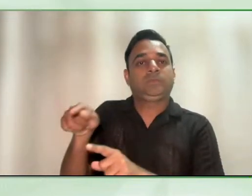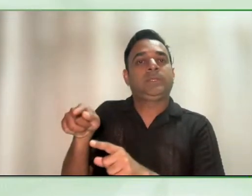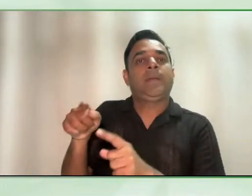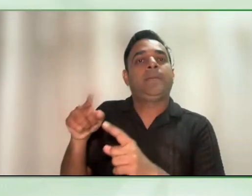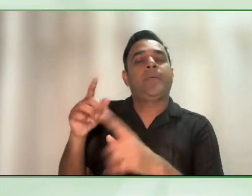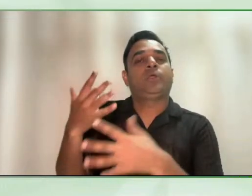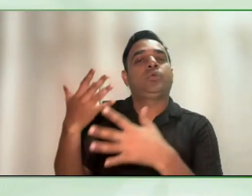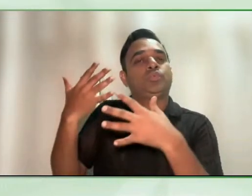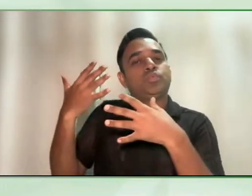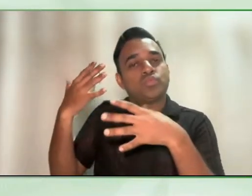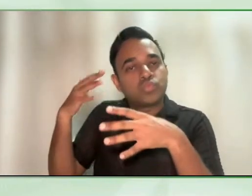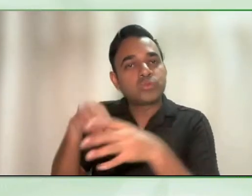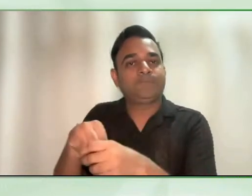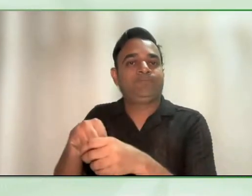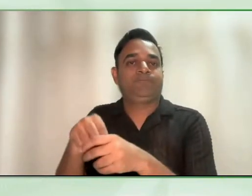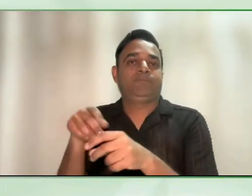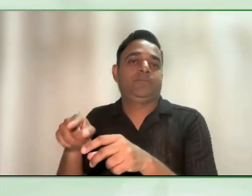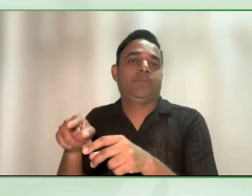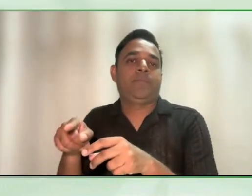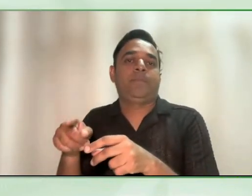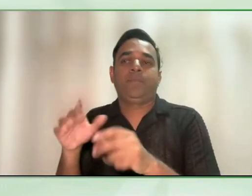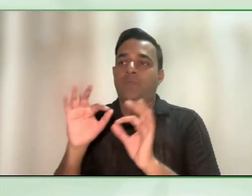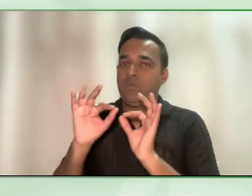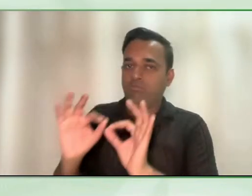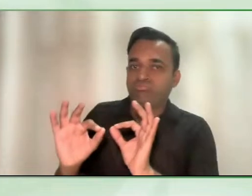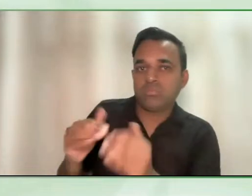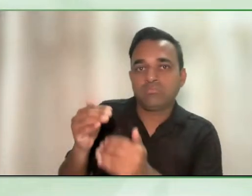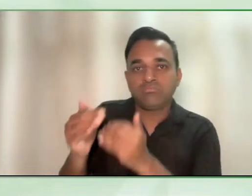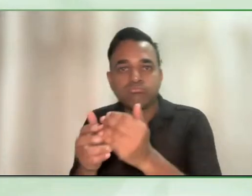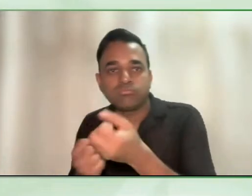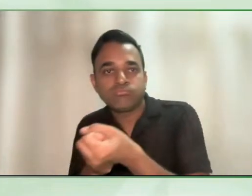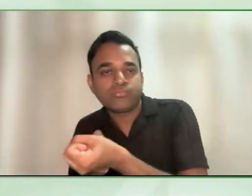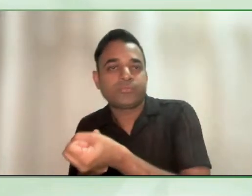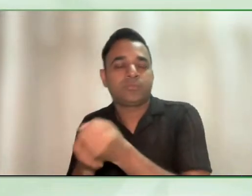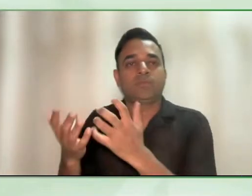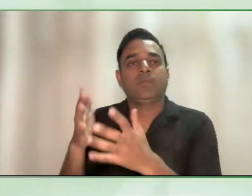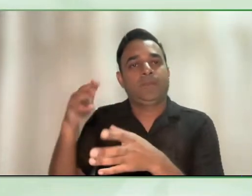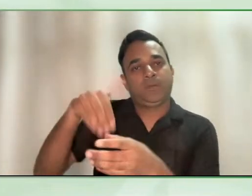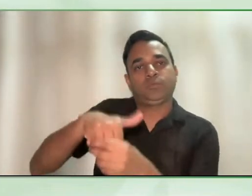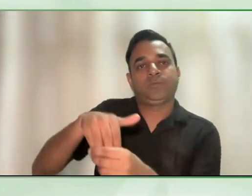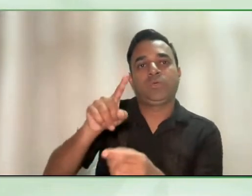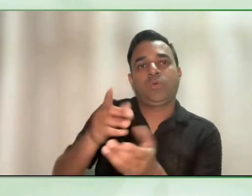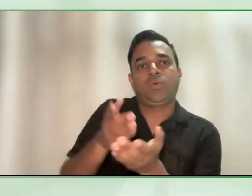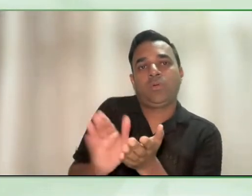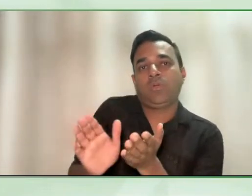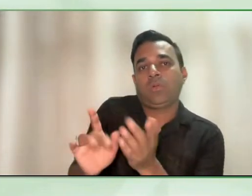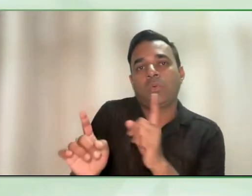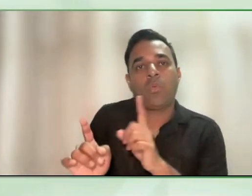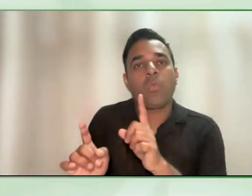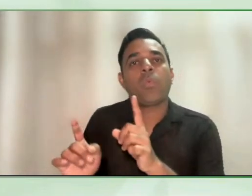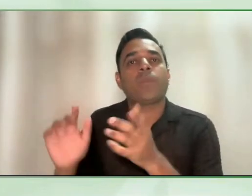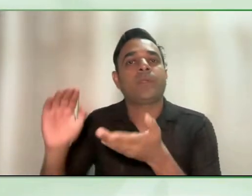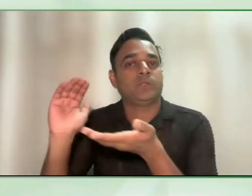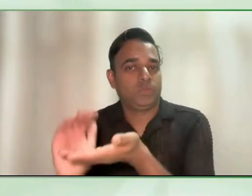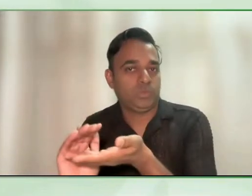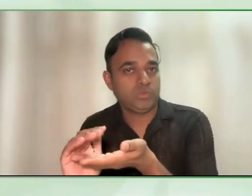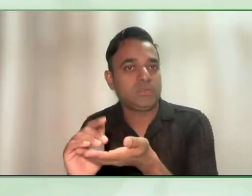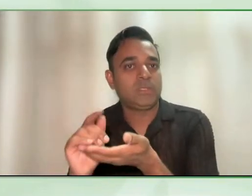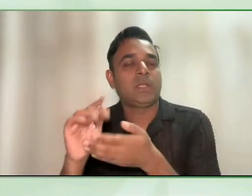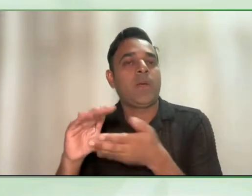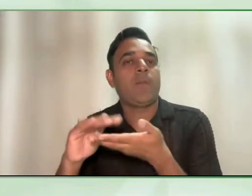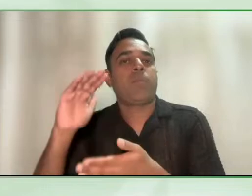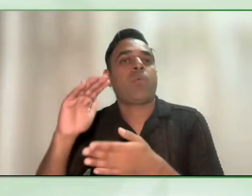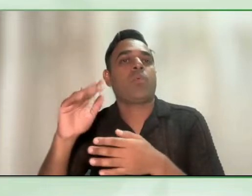need to retrofit, we won't need to go back afterwards and reinvent the wheel. And it's that second part, which is always the